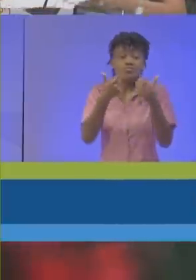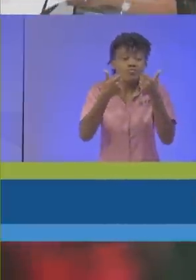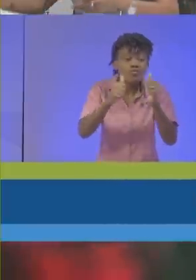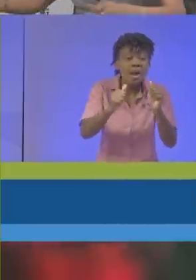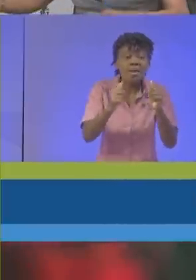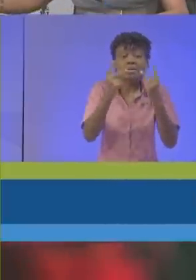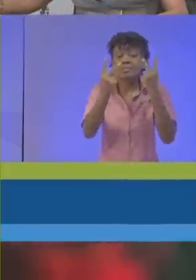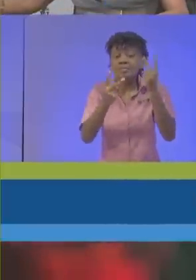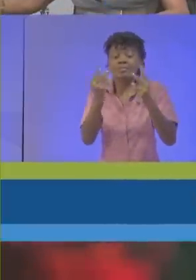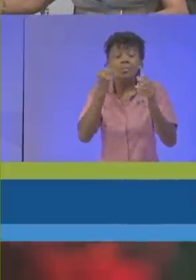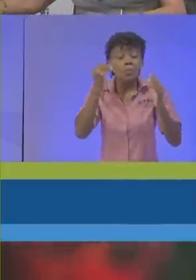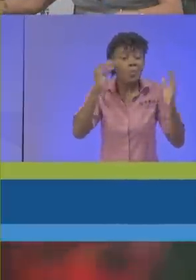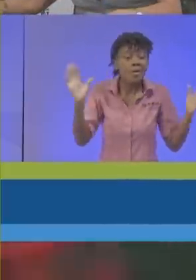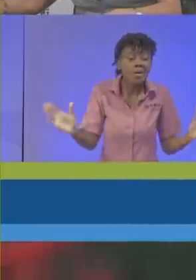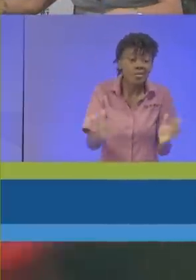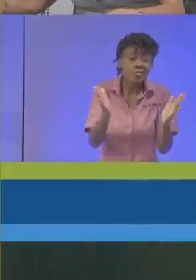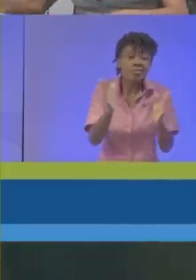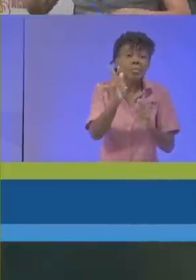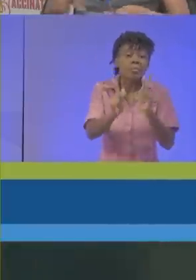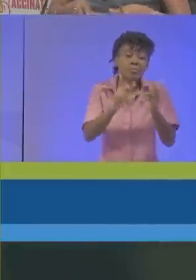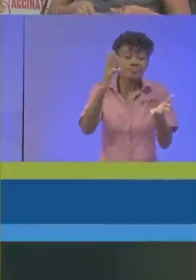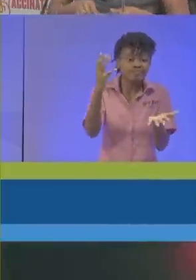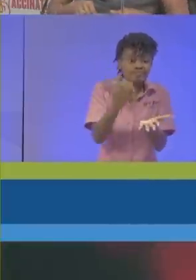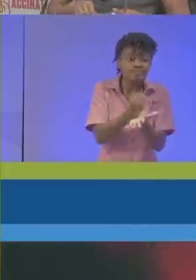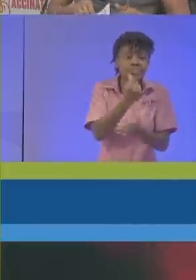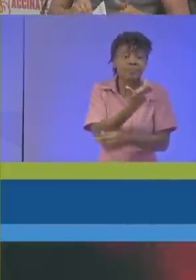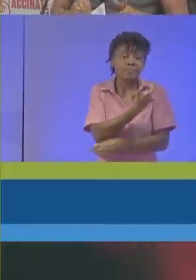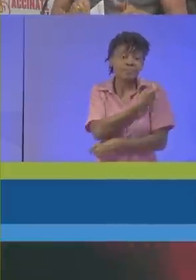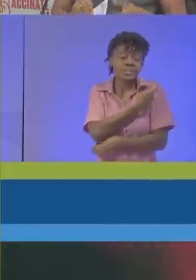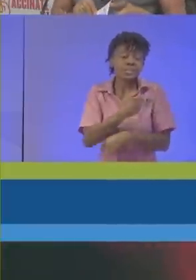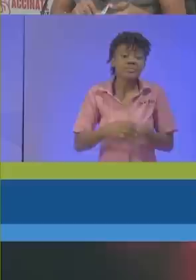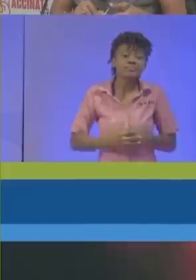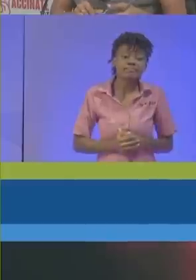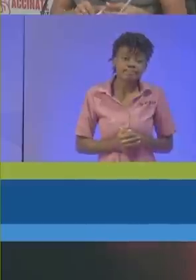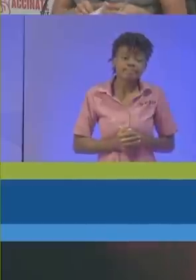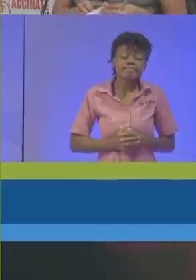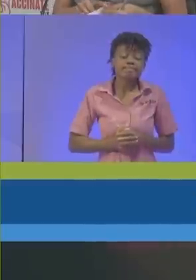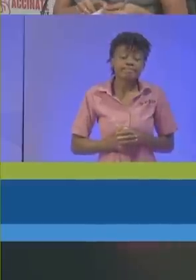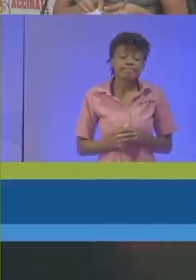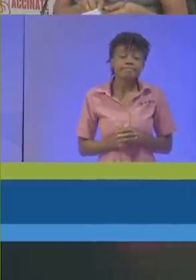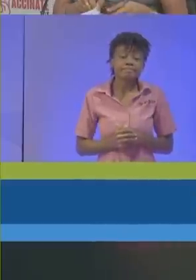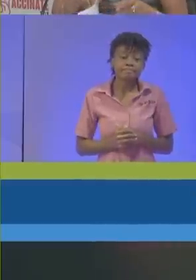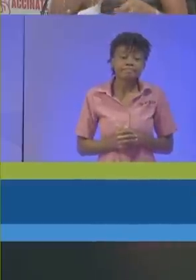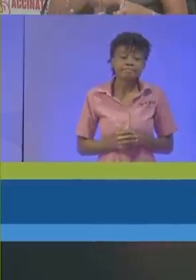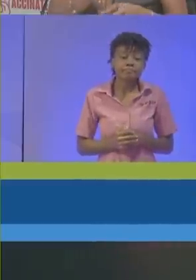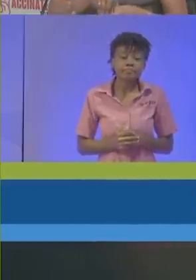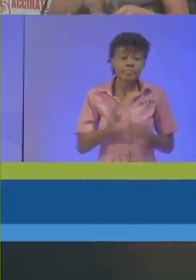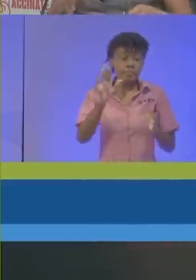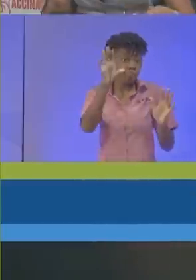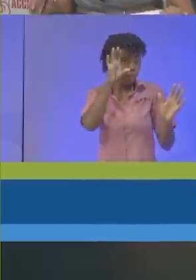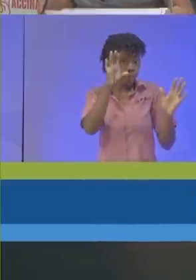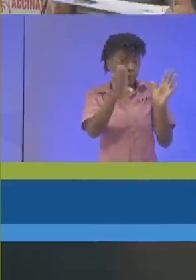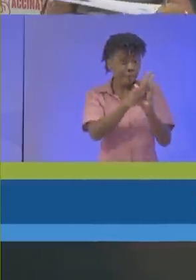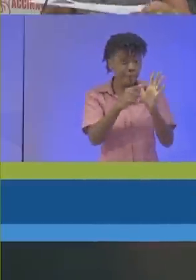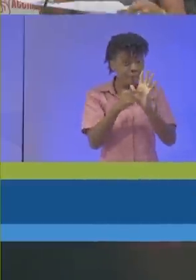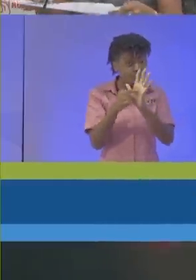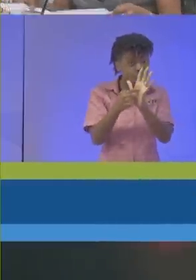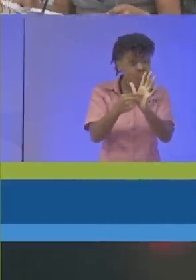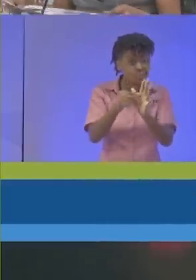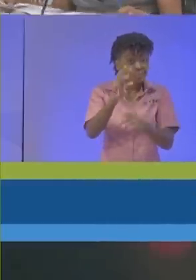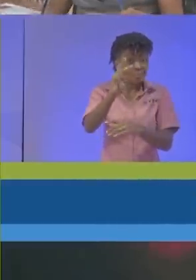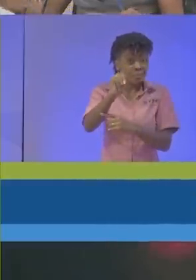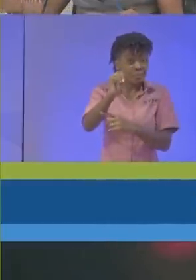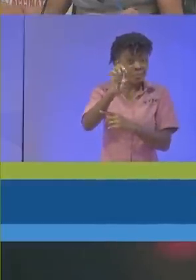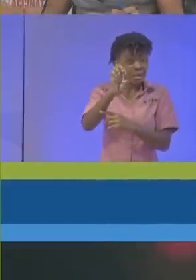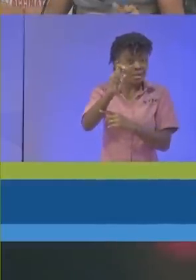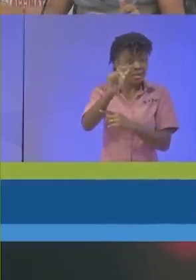please. This is just a picture to show you what measles look like. And as you can see, it's a